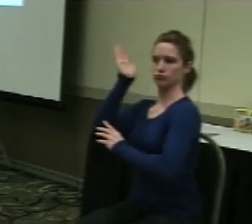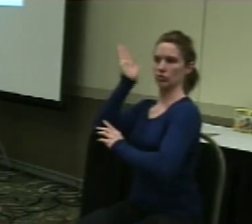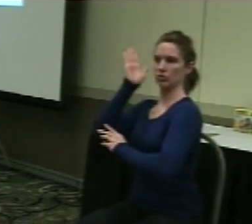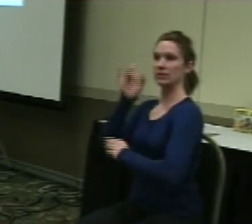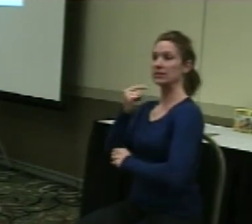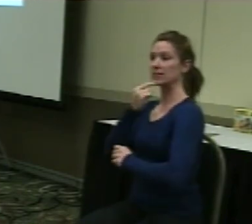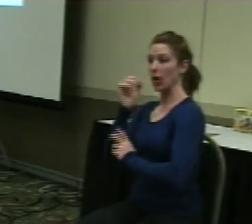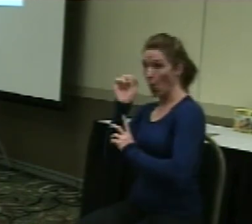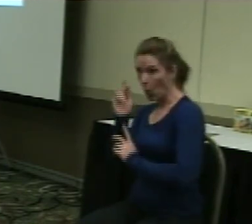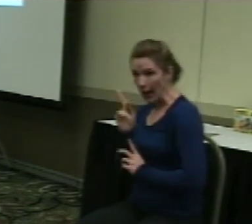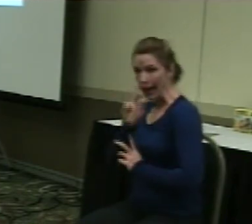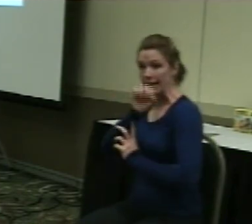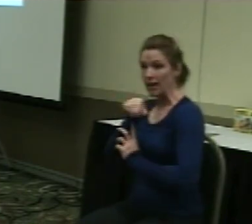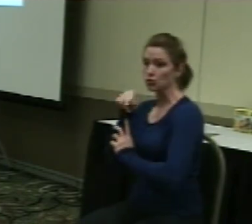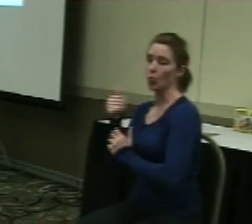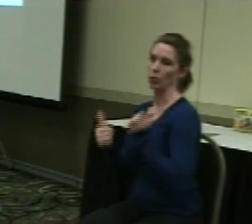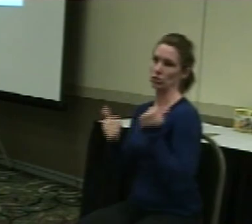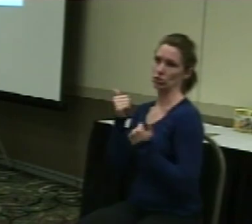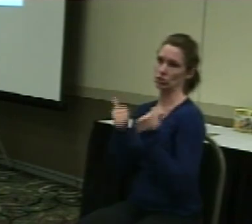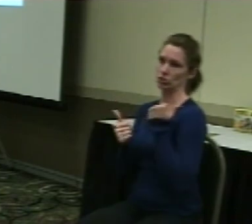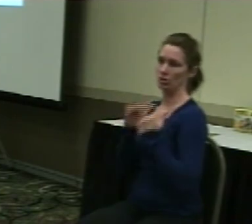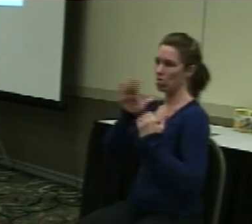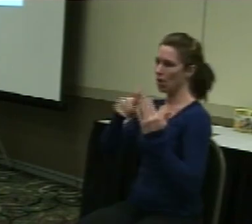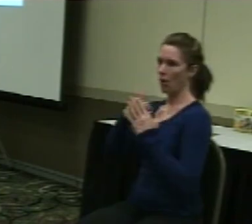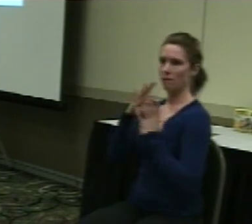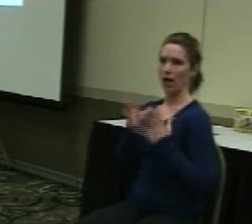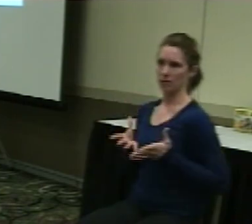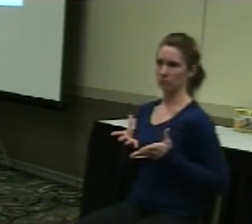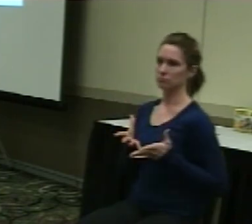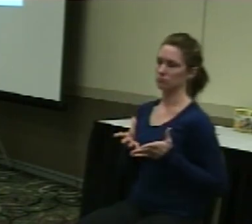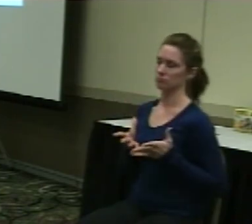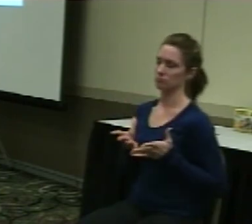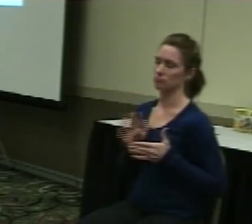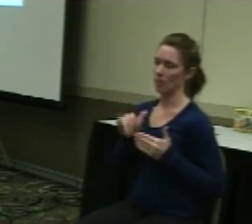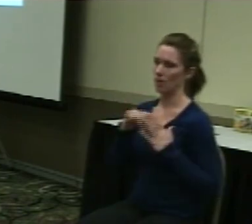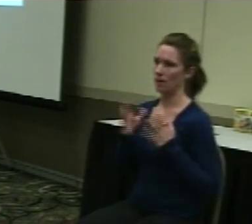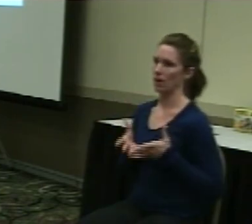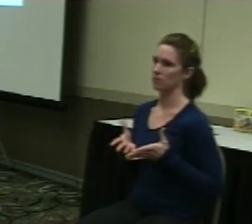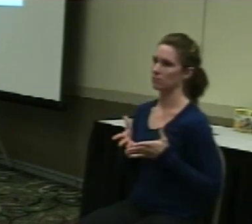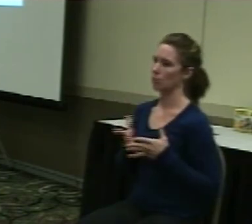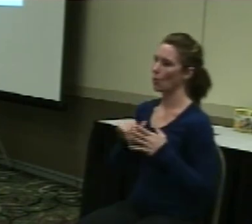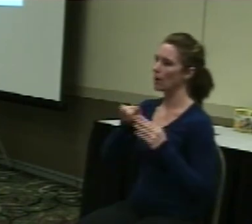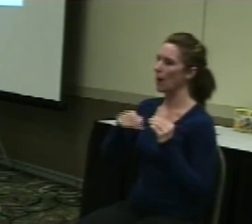these okay, yay or nay? They are all fine. What about these?